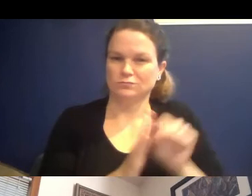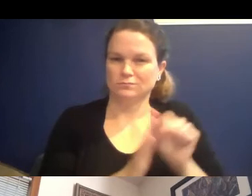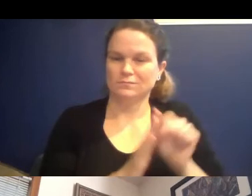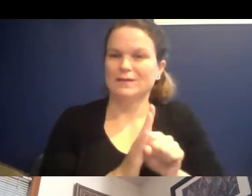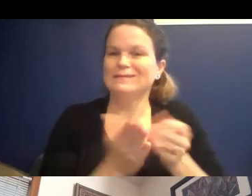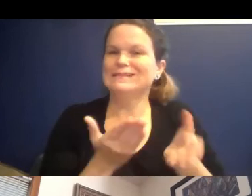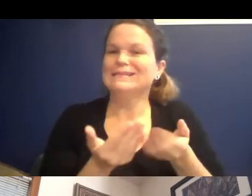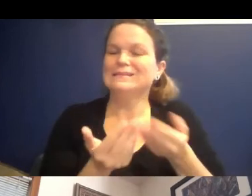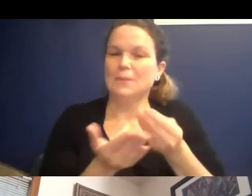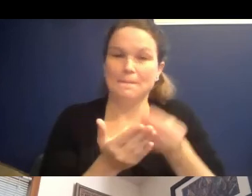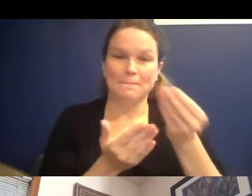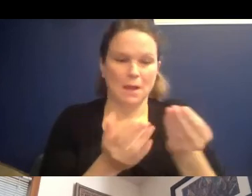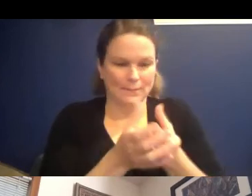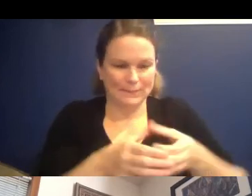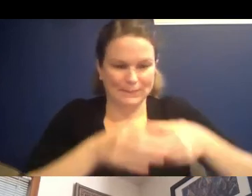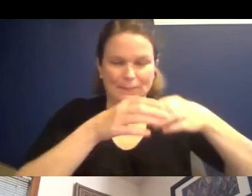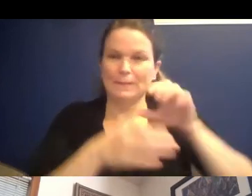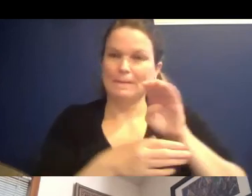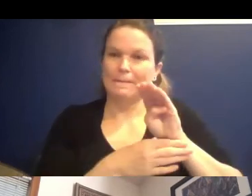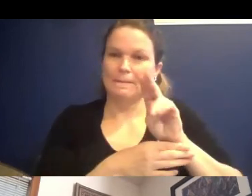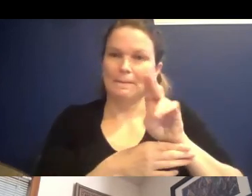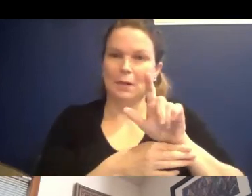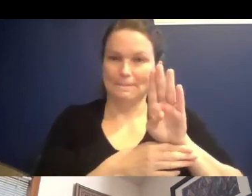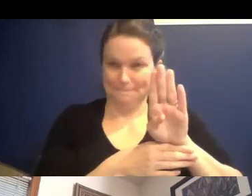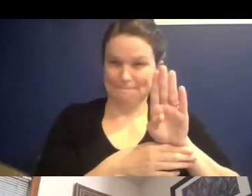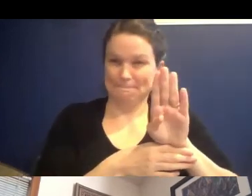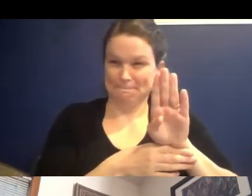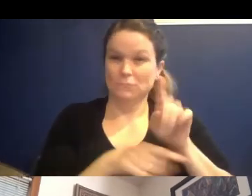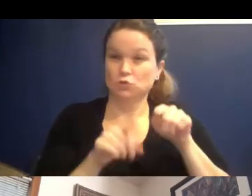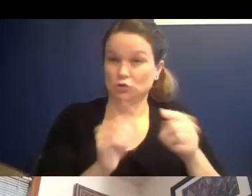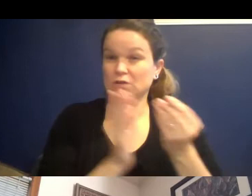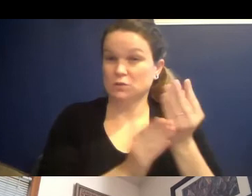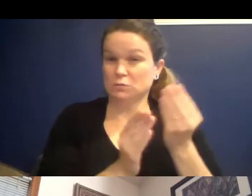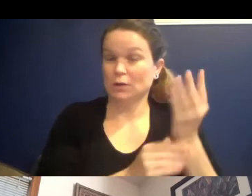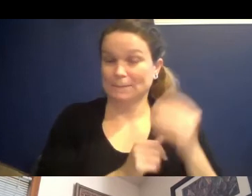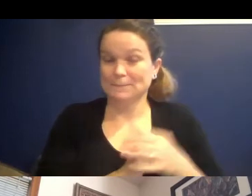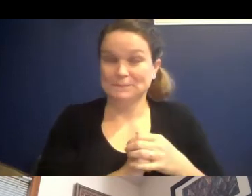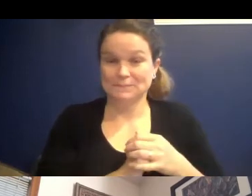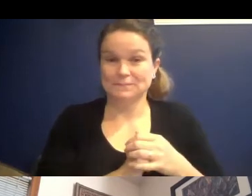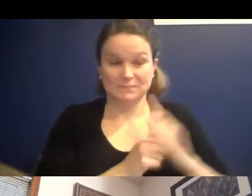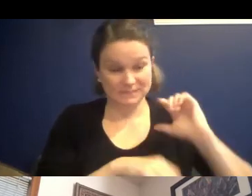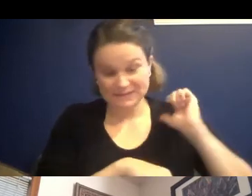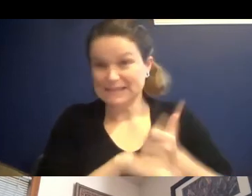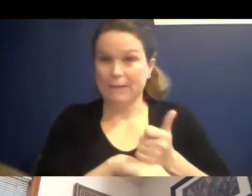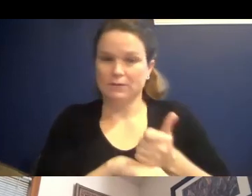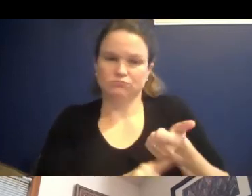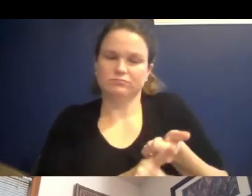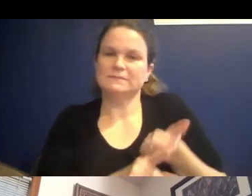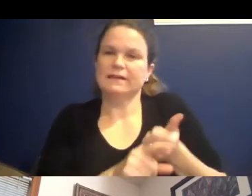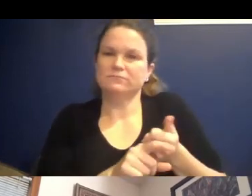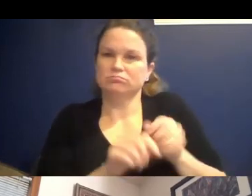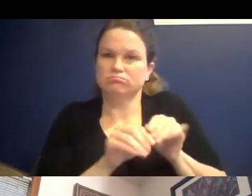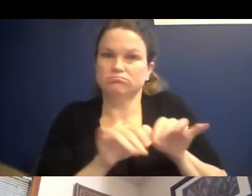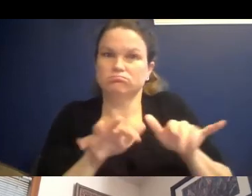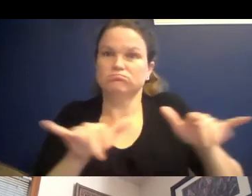bulbs in flower store or garden centers in the springtime. And once established, the bulbs multiply.